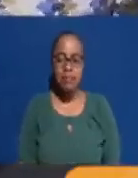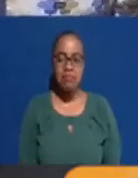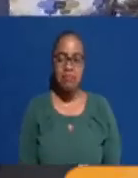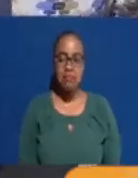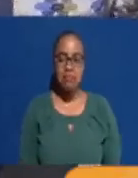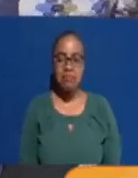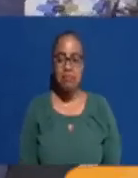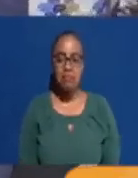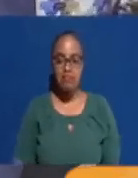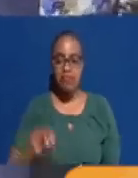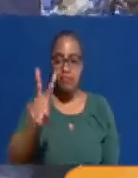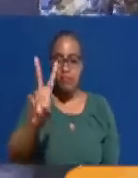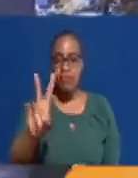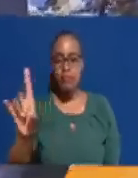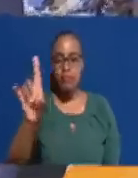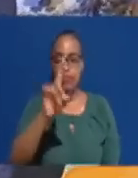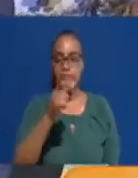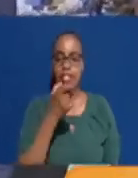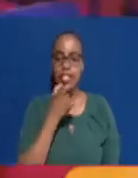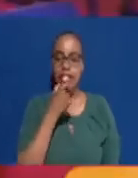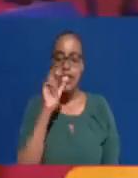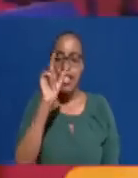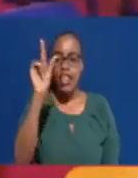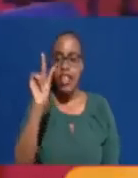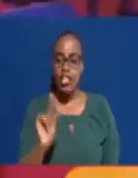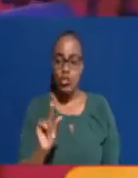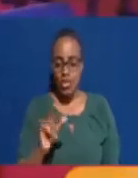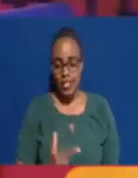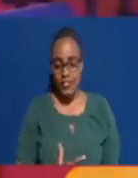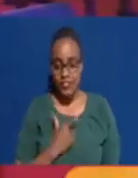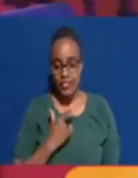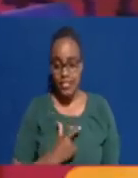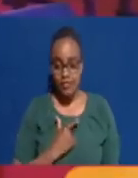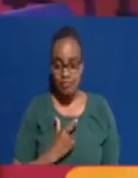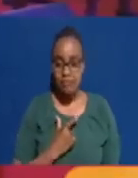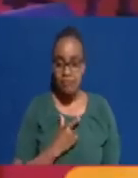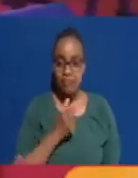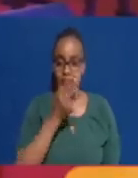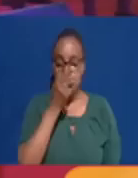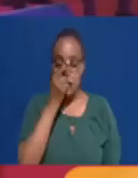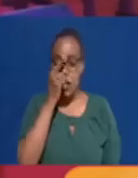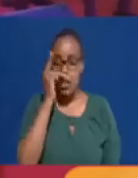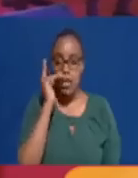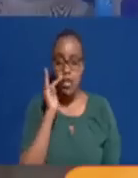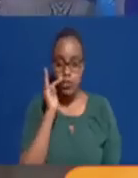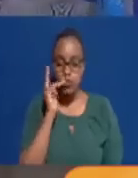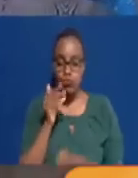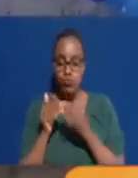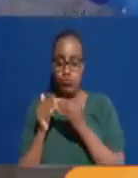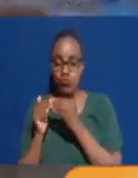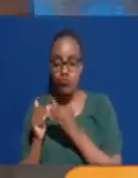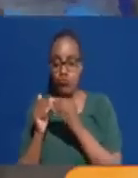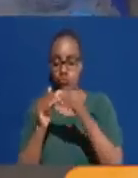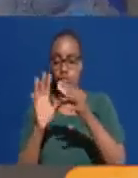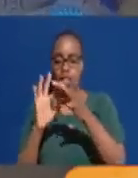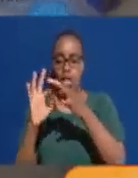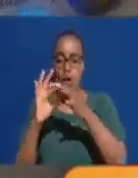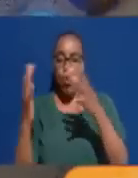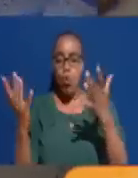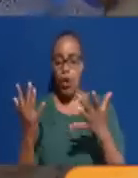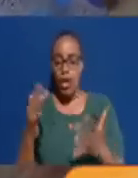On the second day of his Nyanza region tour, Wiper leader Kalonzo Musyoka led the Azimio Brigade to